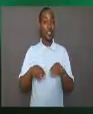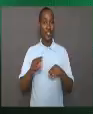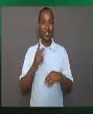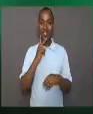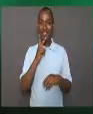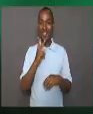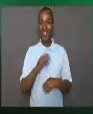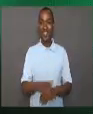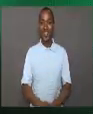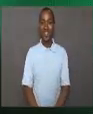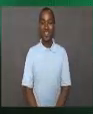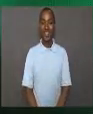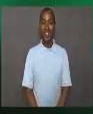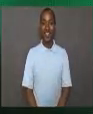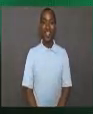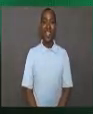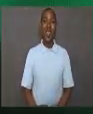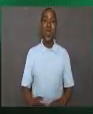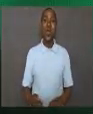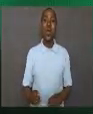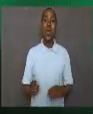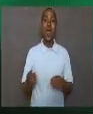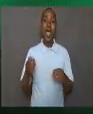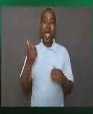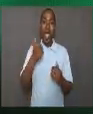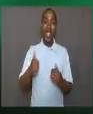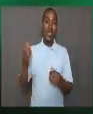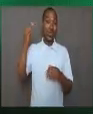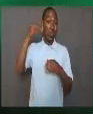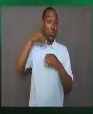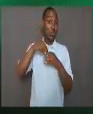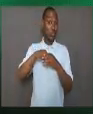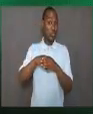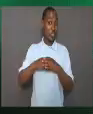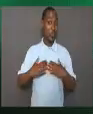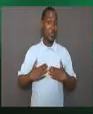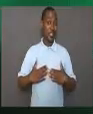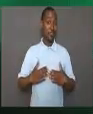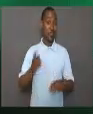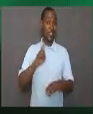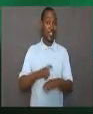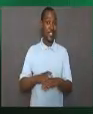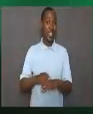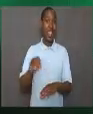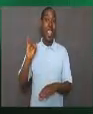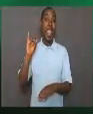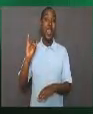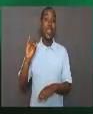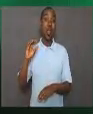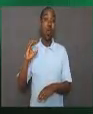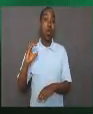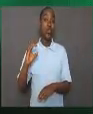felt. When breathing in, the intercostal muscles pull the